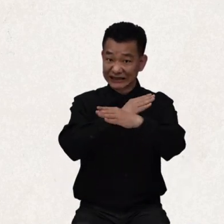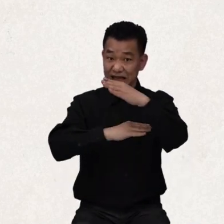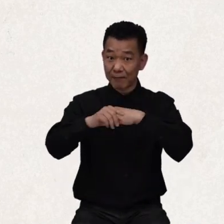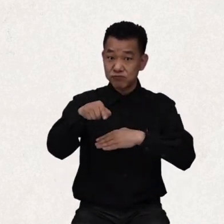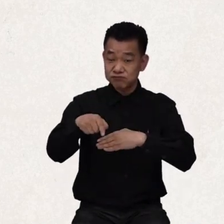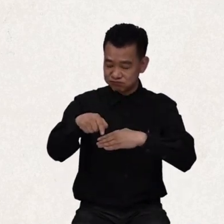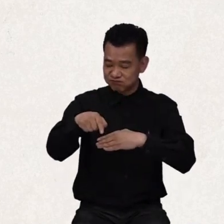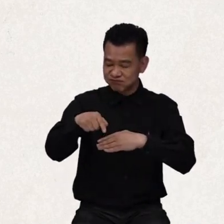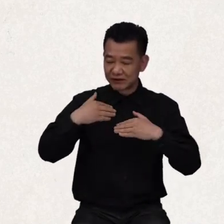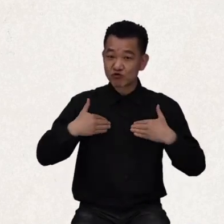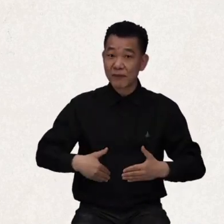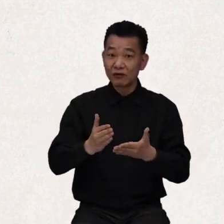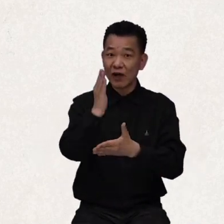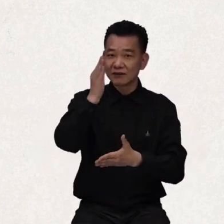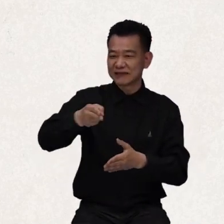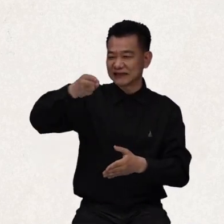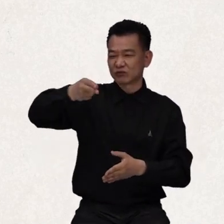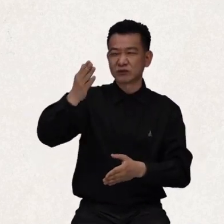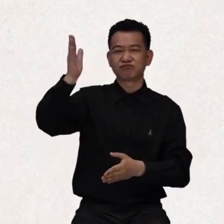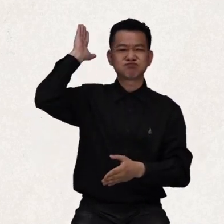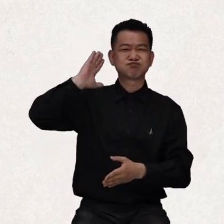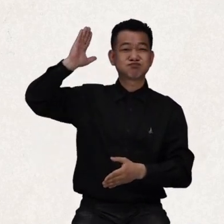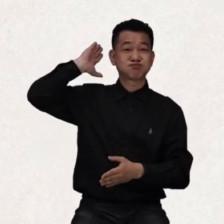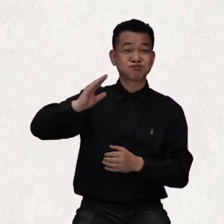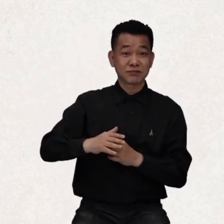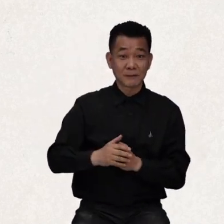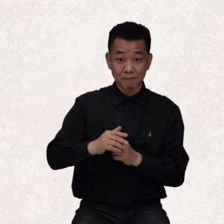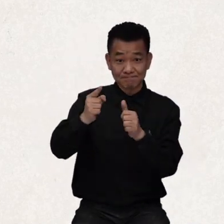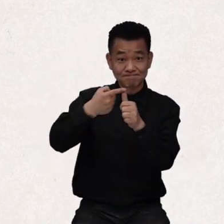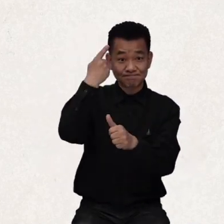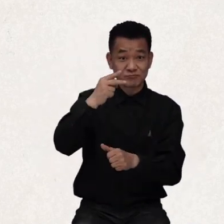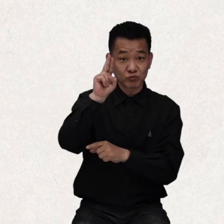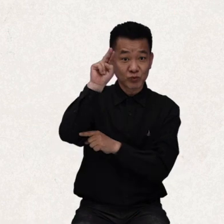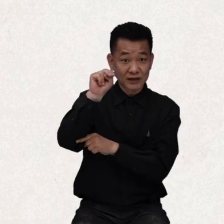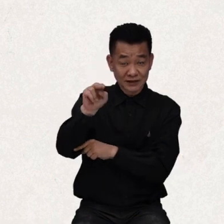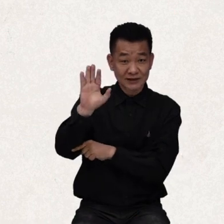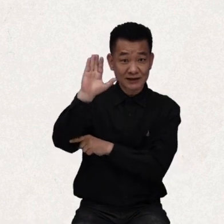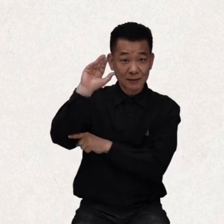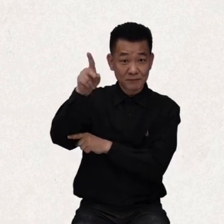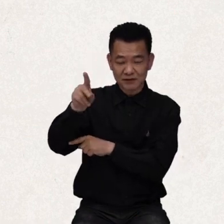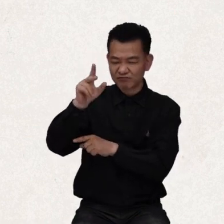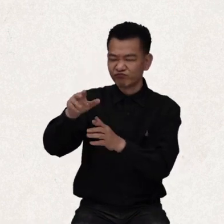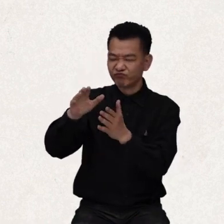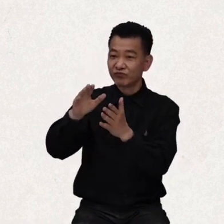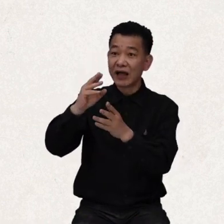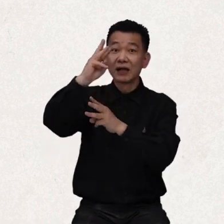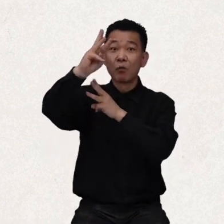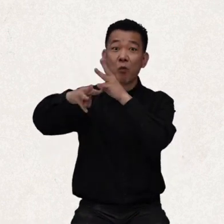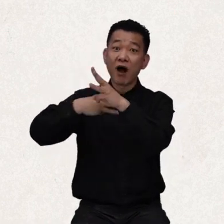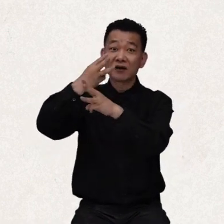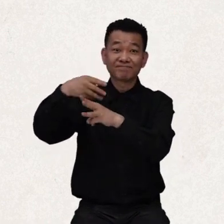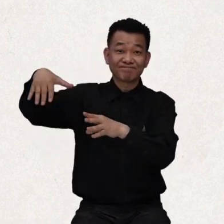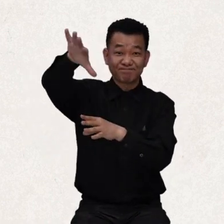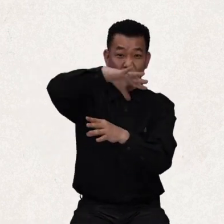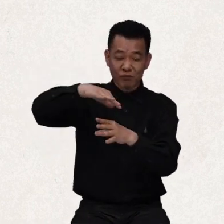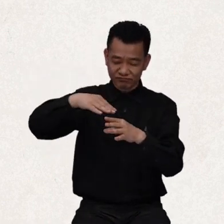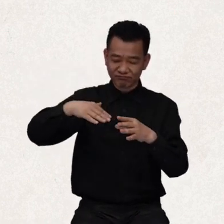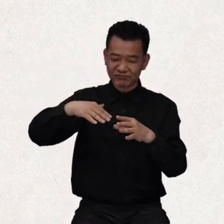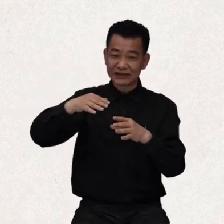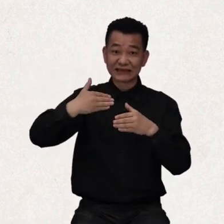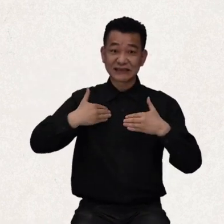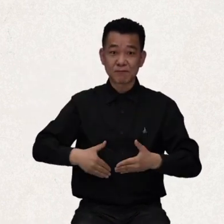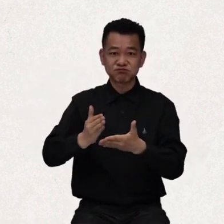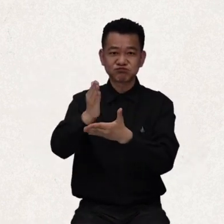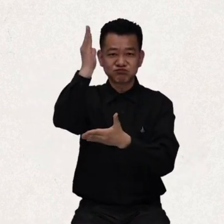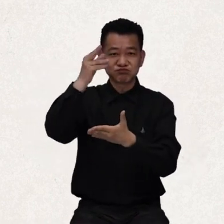human rights of persons with disabilities. I'll begin with the UN Universal Declaration of Human Rights. The